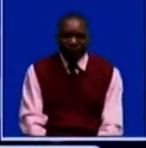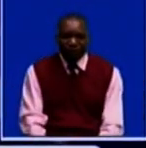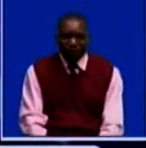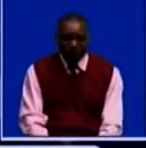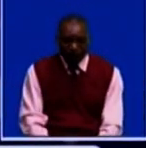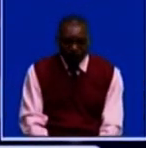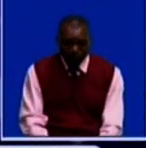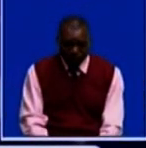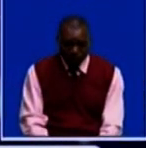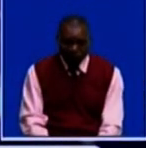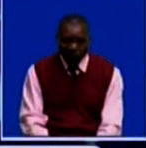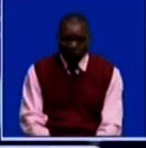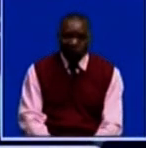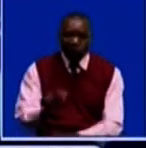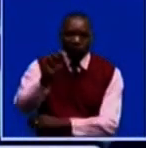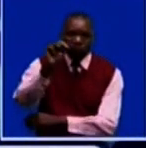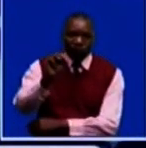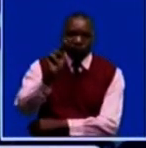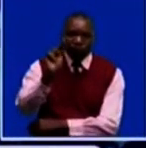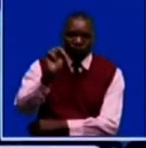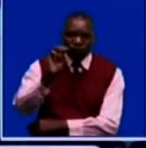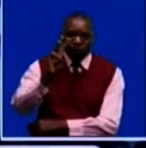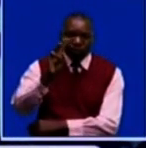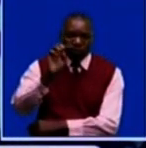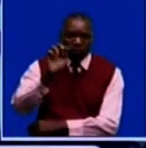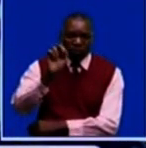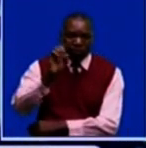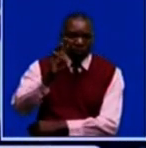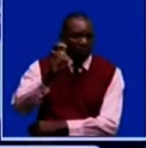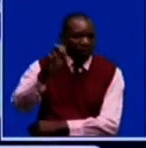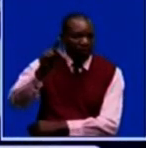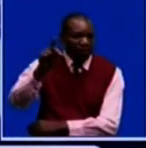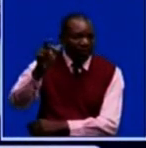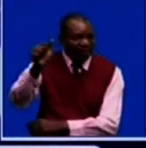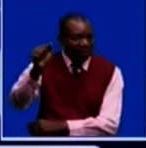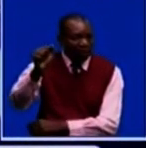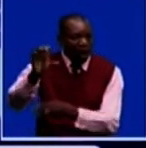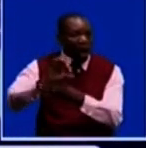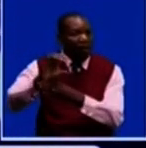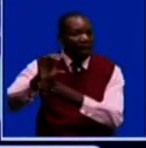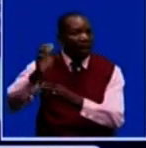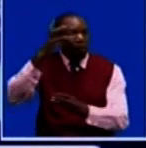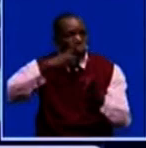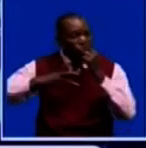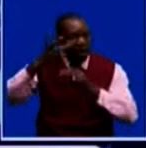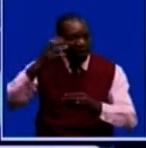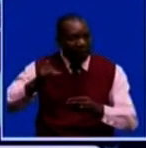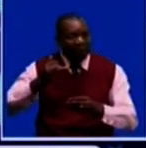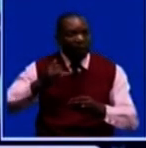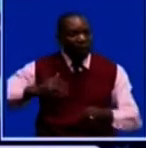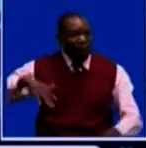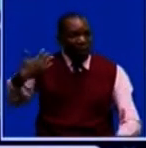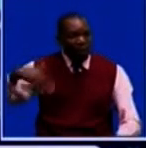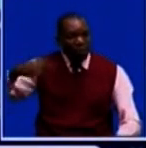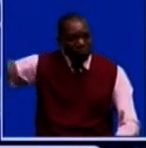And Copperbelt Province Permanent Secretary Bright Nundwe says it is worrying that the HIV prevalence rate remains high on